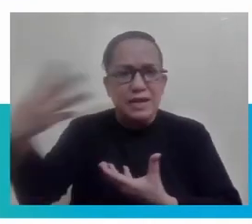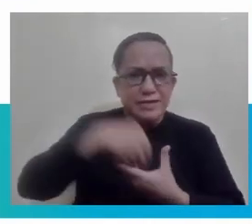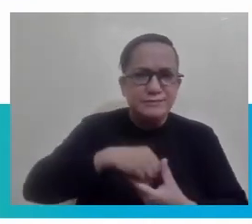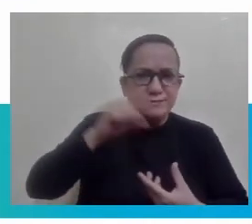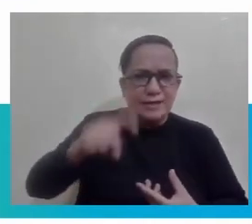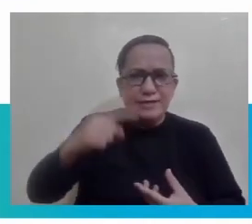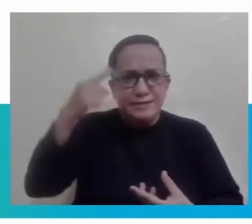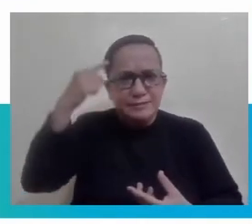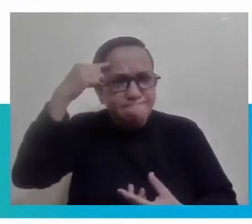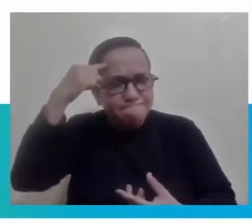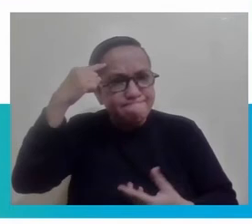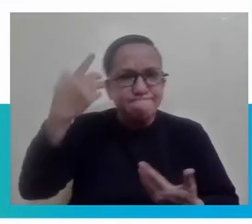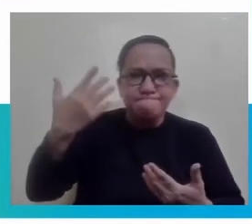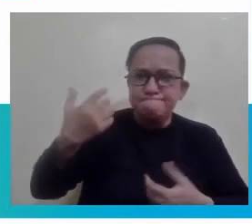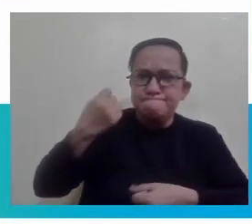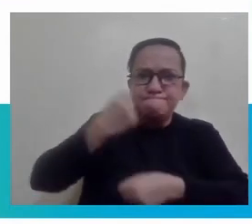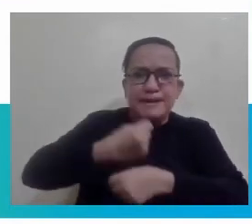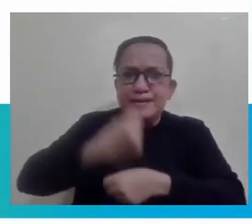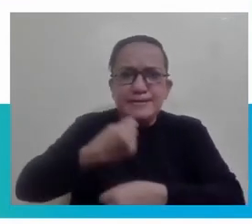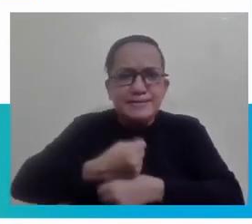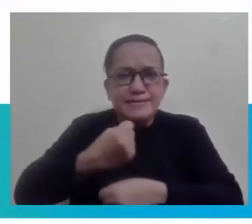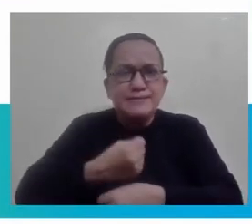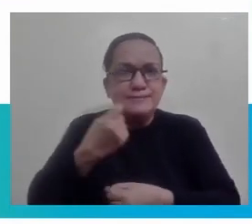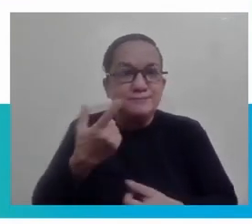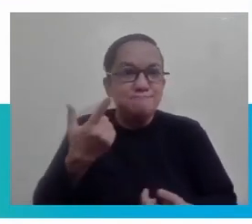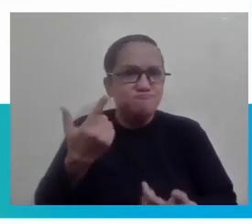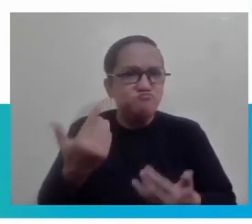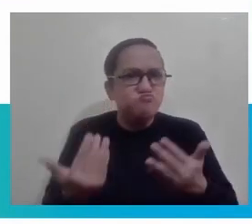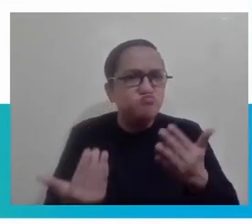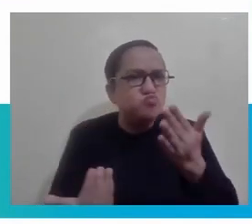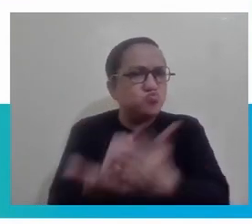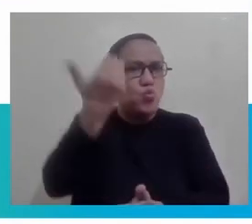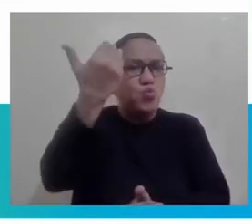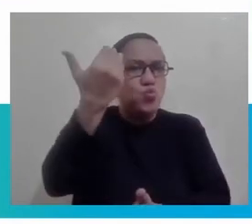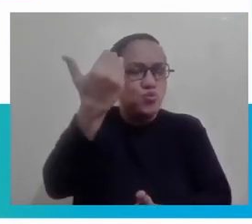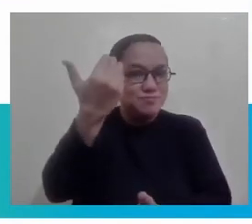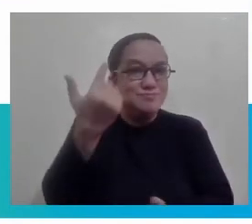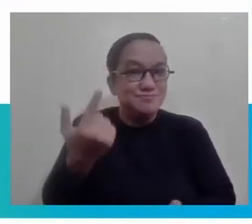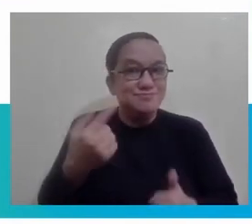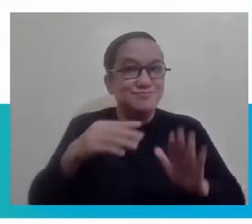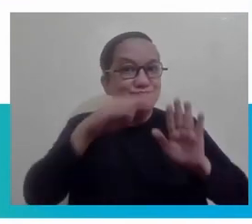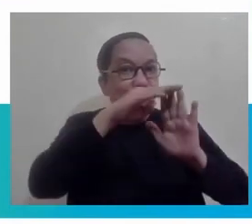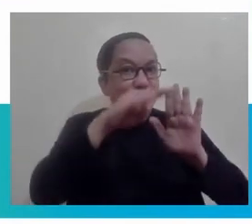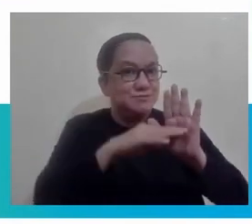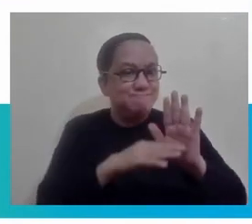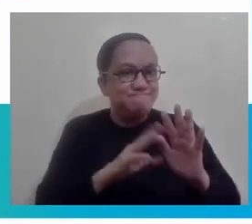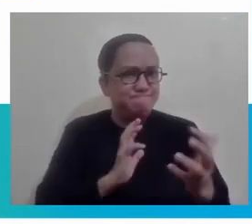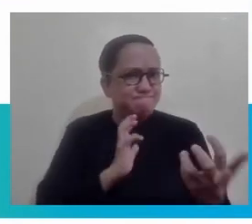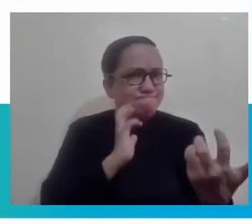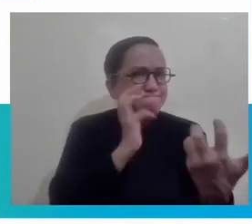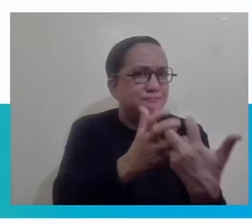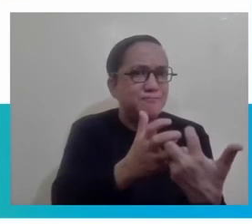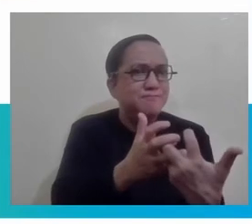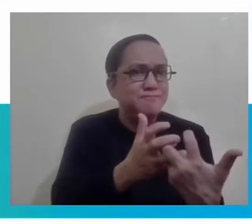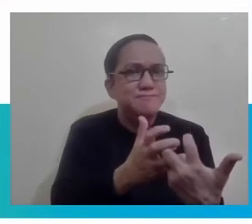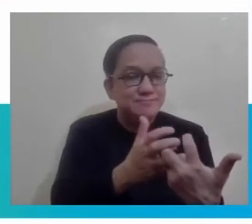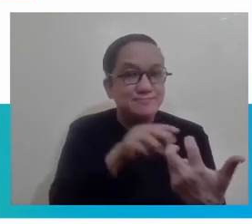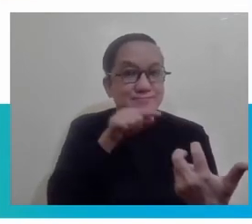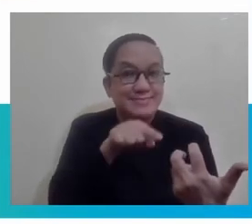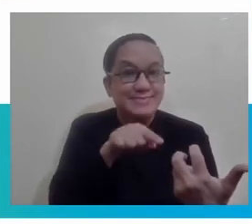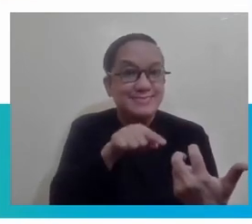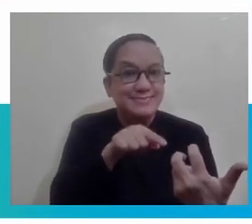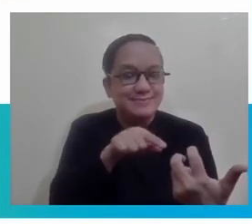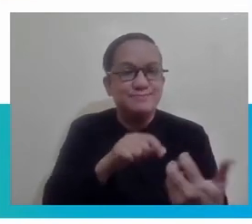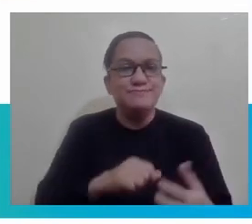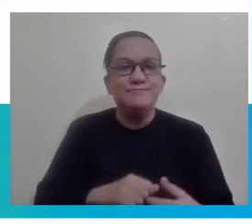new policies and regulations. I think in the development area, we are very much aware of issues